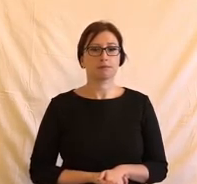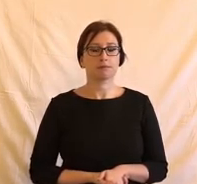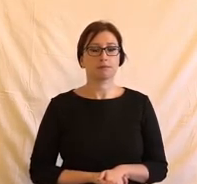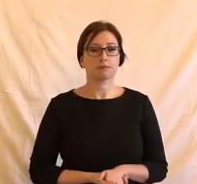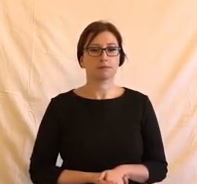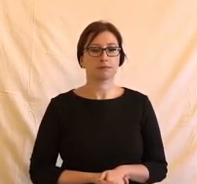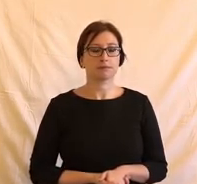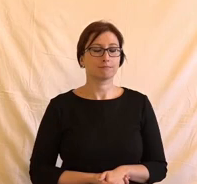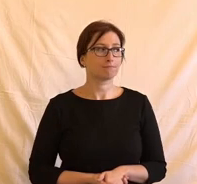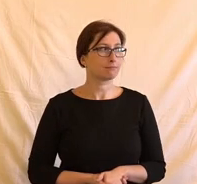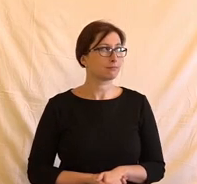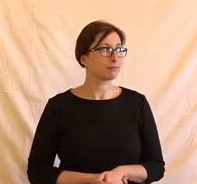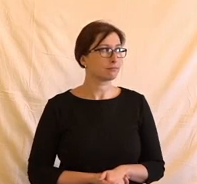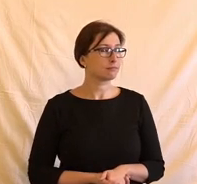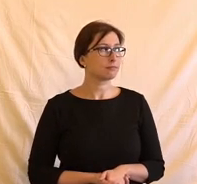And I was